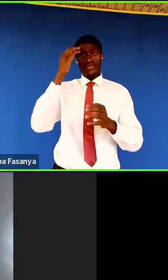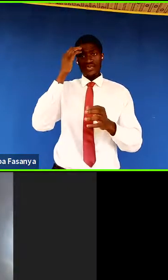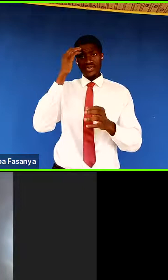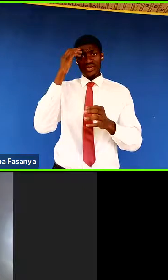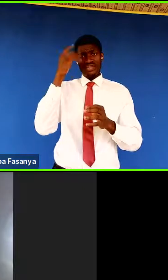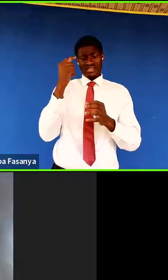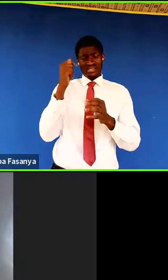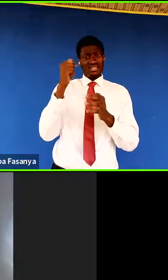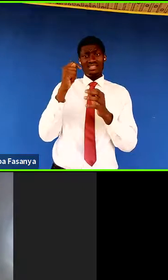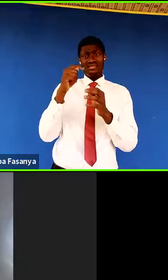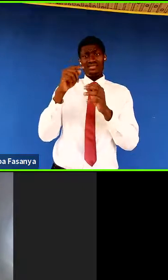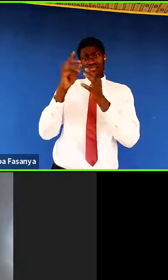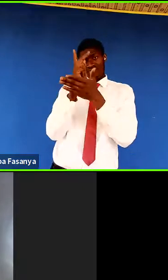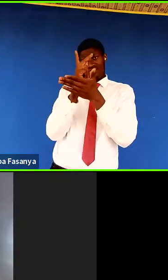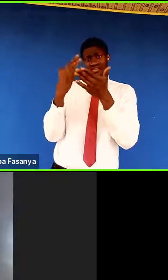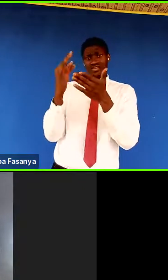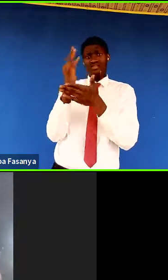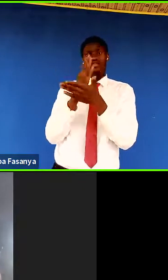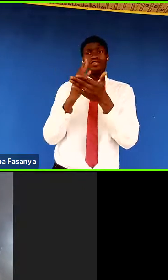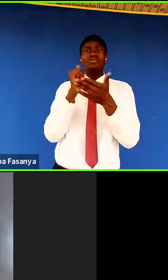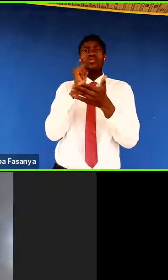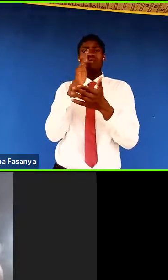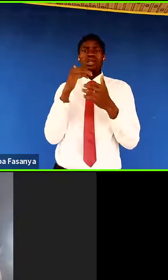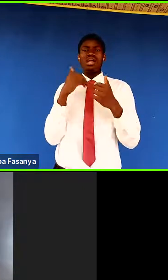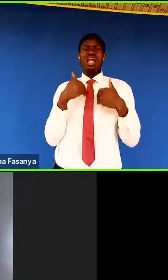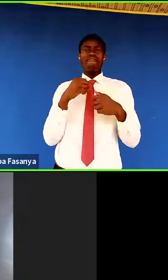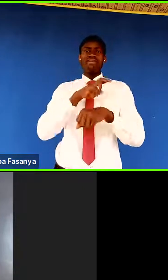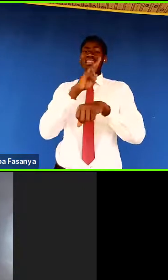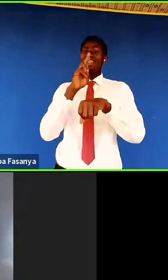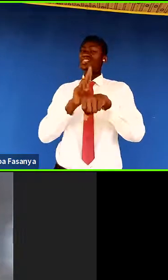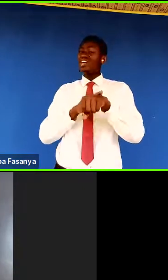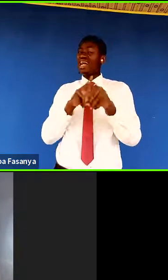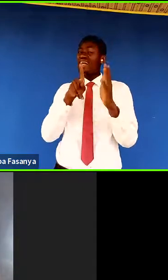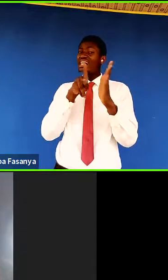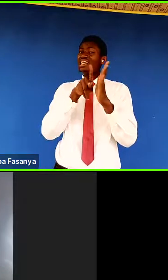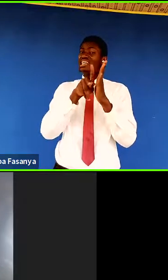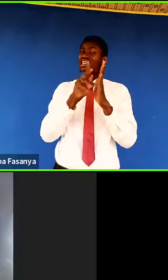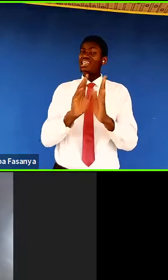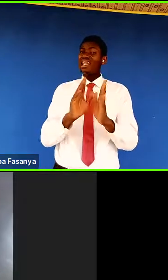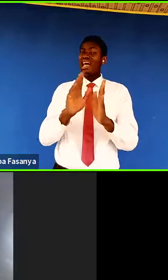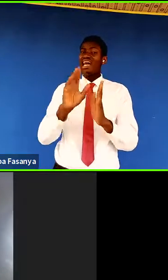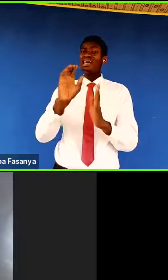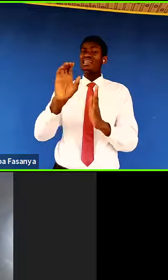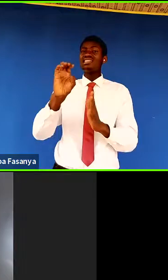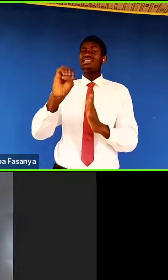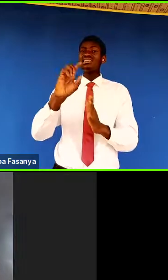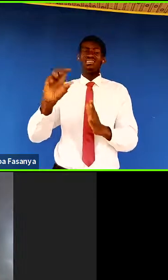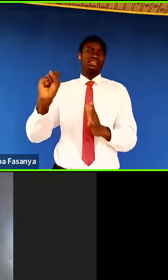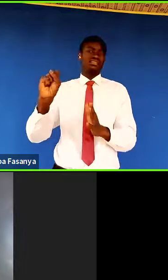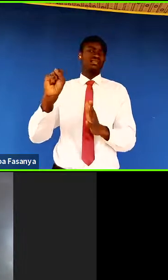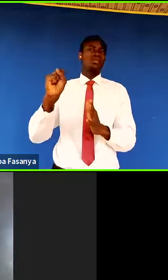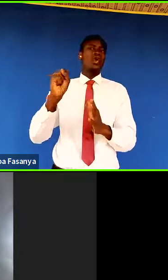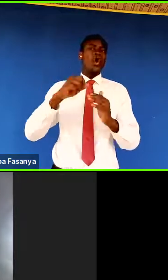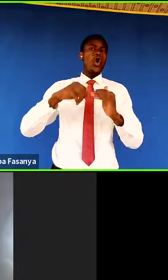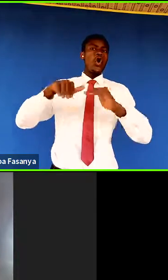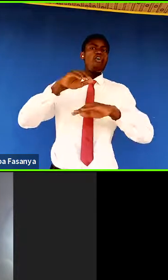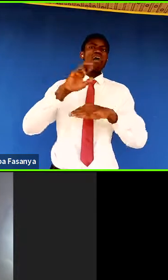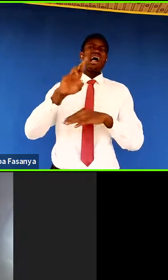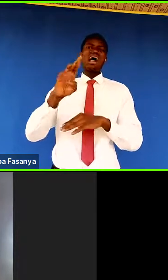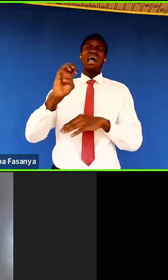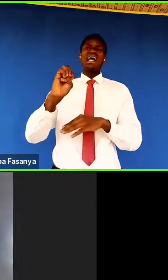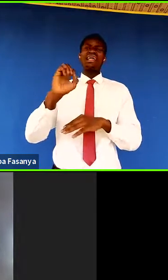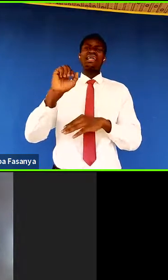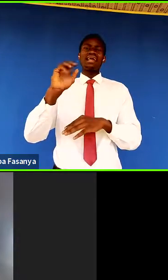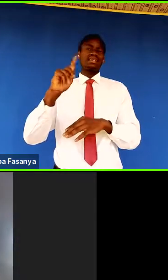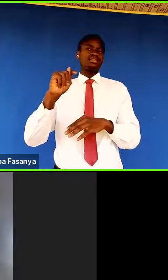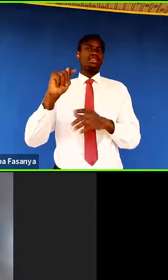they have what we call natural killer cells. And these natural killer cells just overreact such that they attack any form of